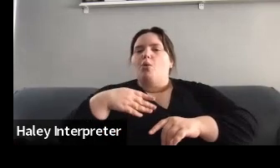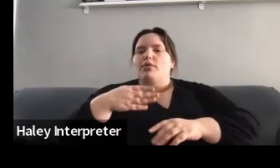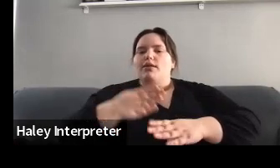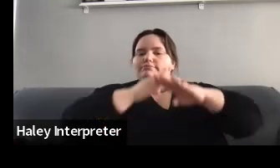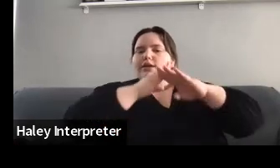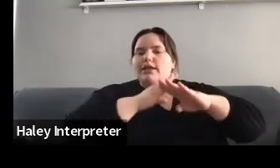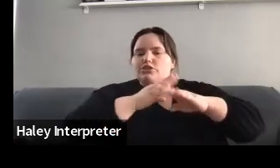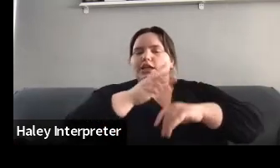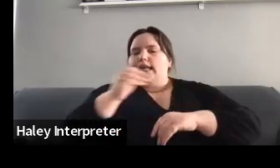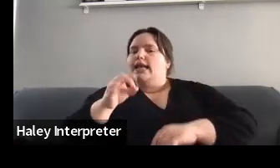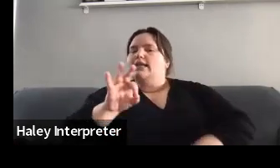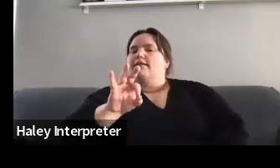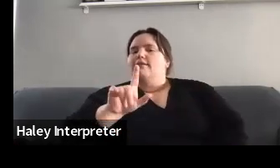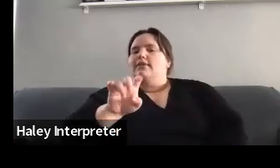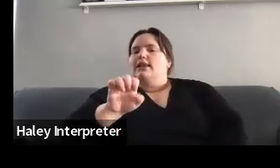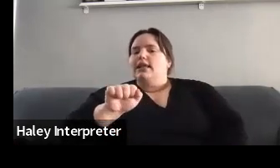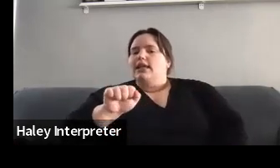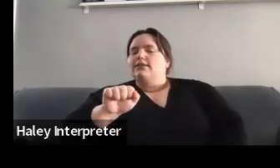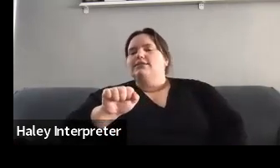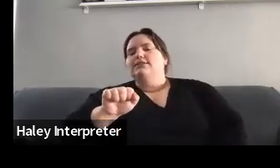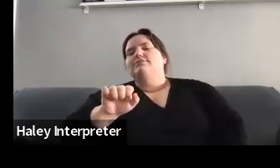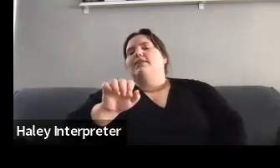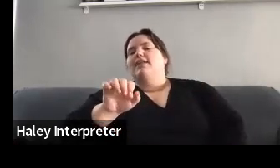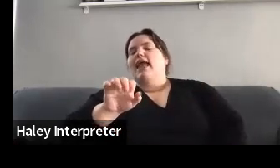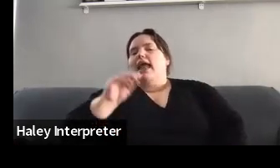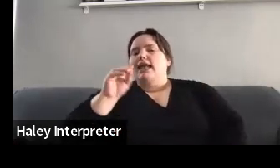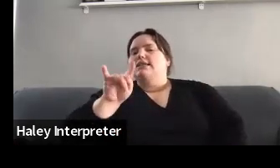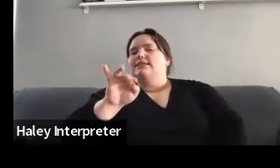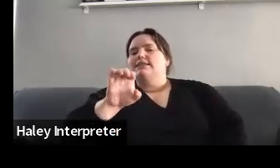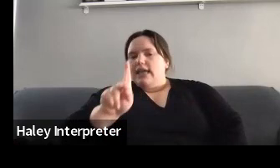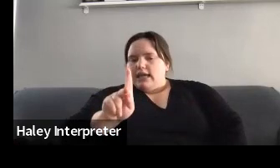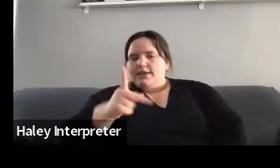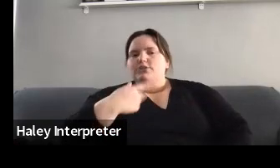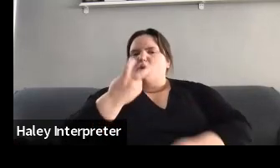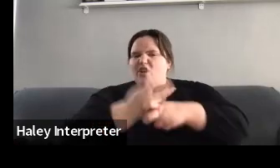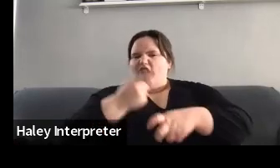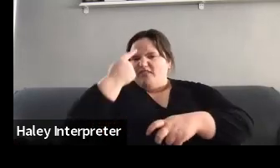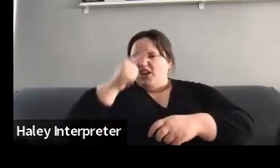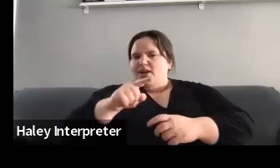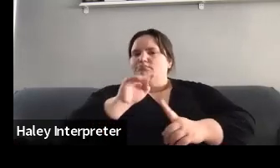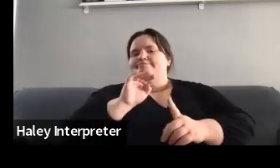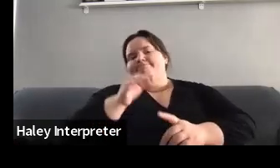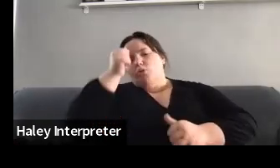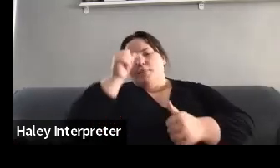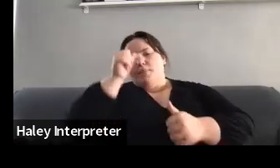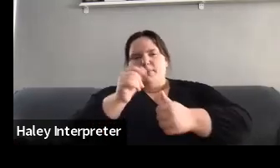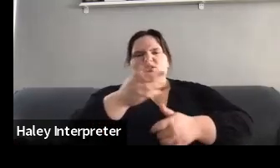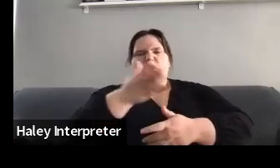flea and tick. And it's hard for him to remember sometimes. So those are things that we need help